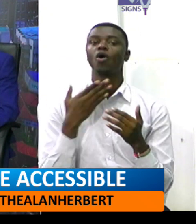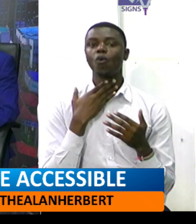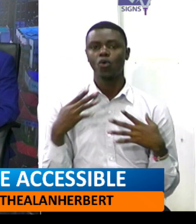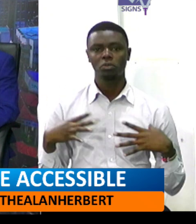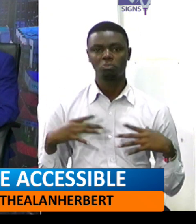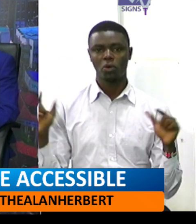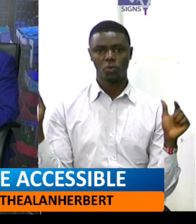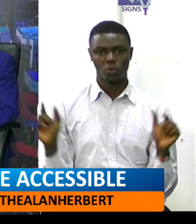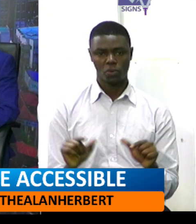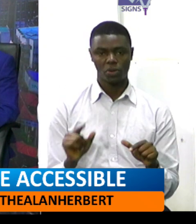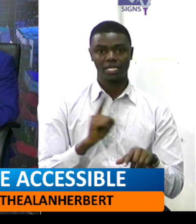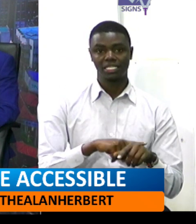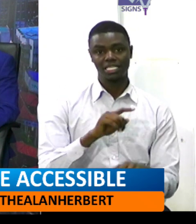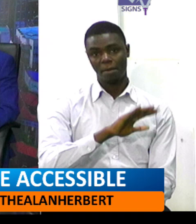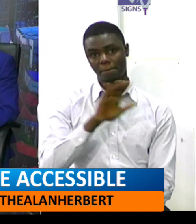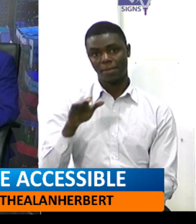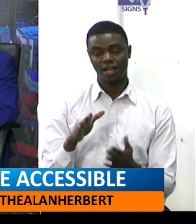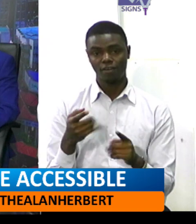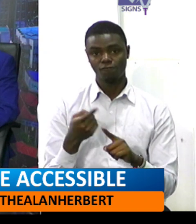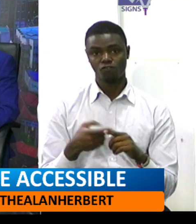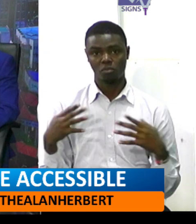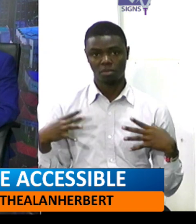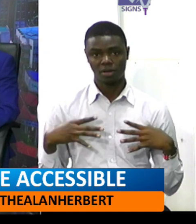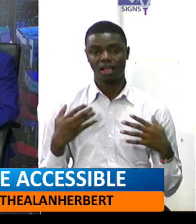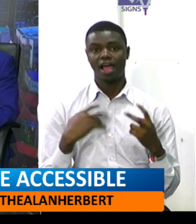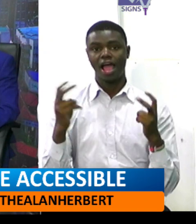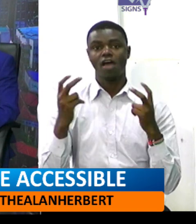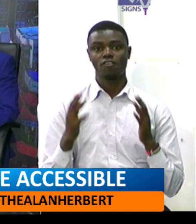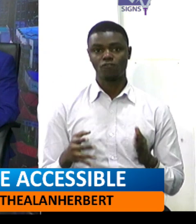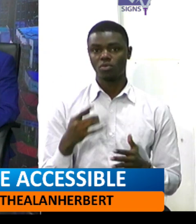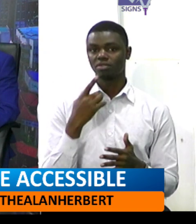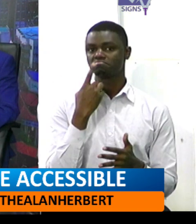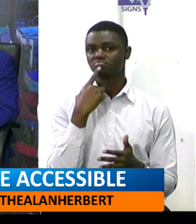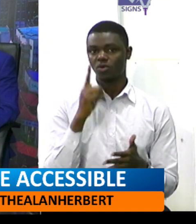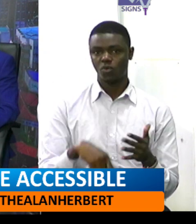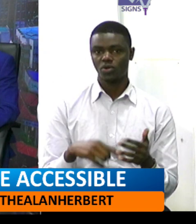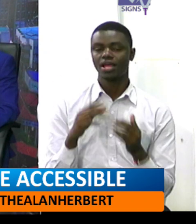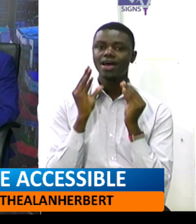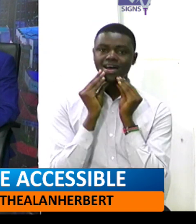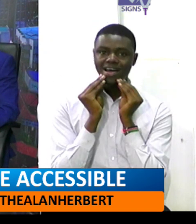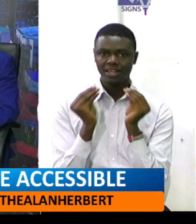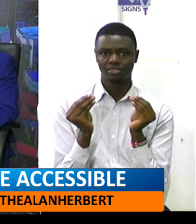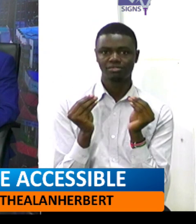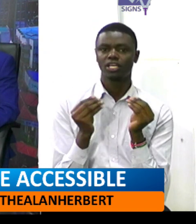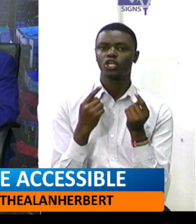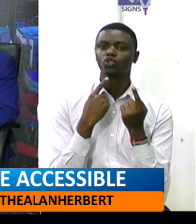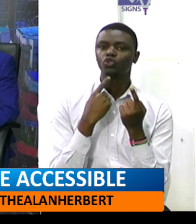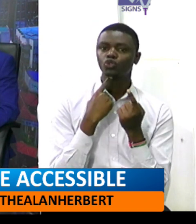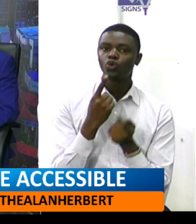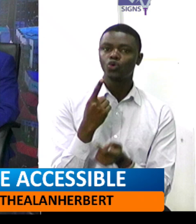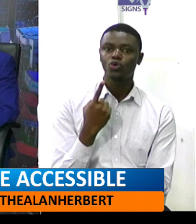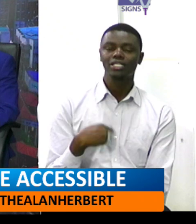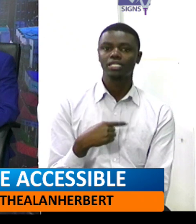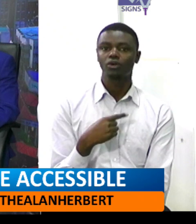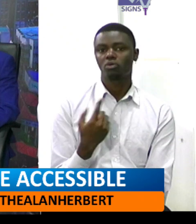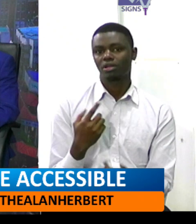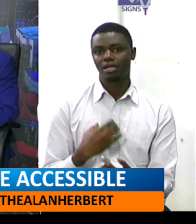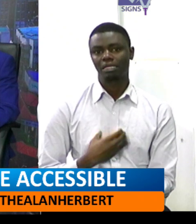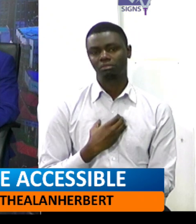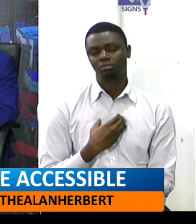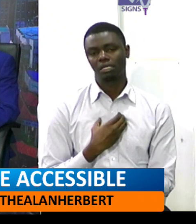break, and when we come back from the break, there is a viewer here who is saying, Alan, you haven't really told us, or the guest hasn't